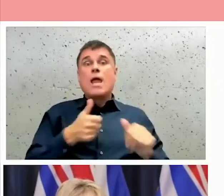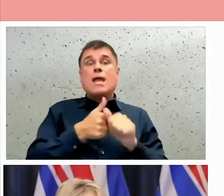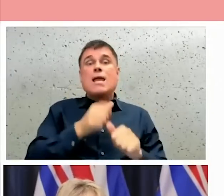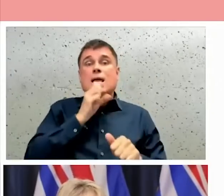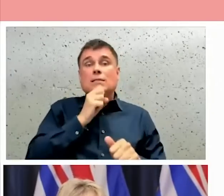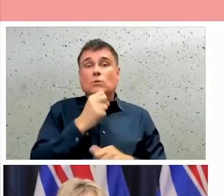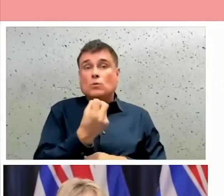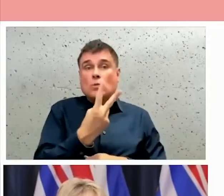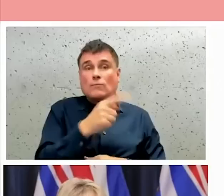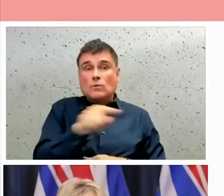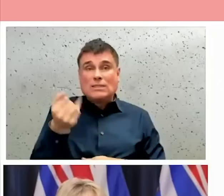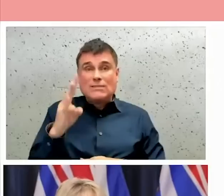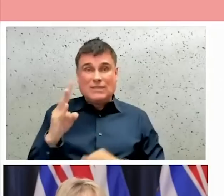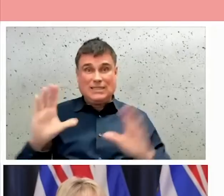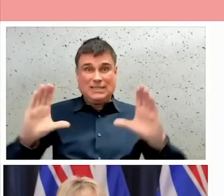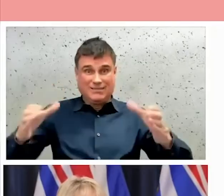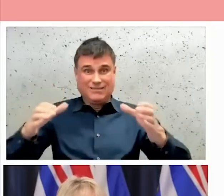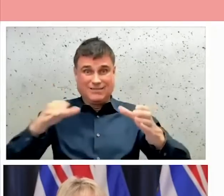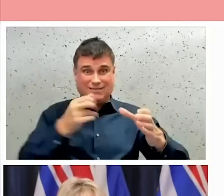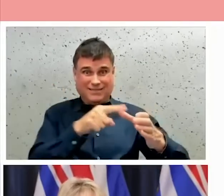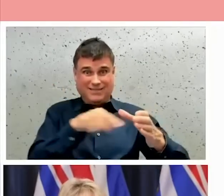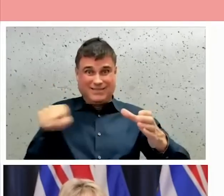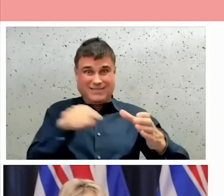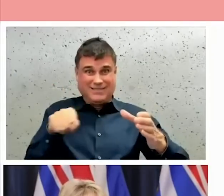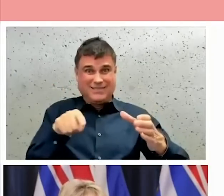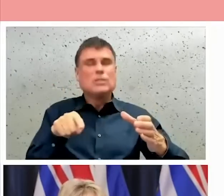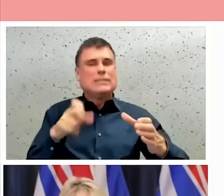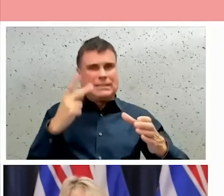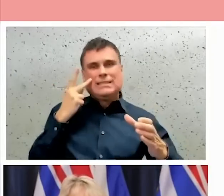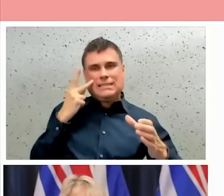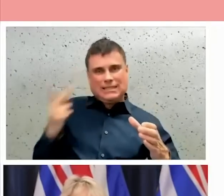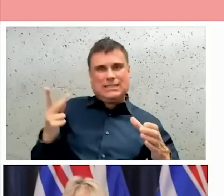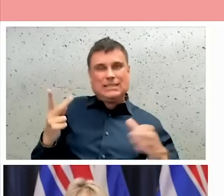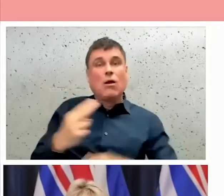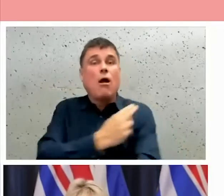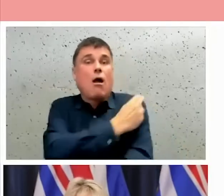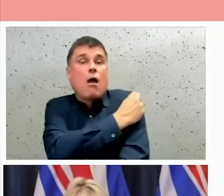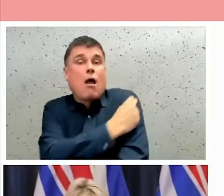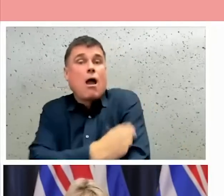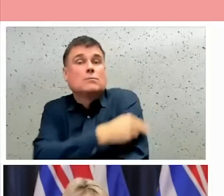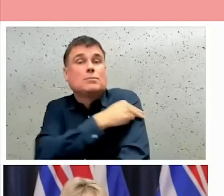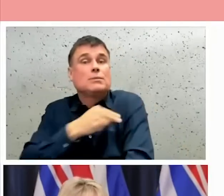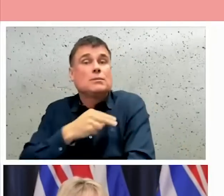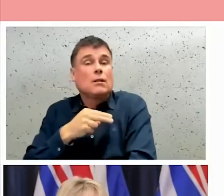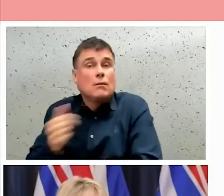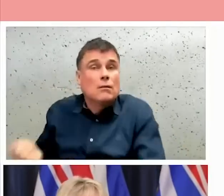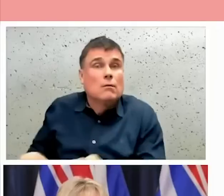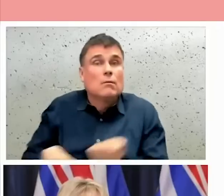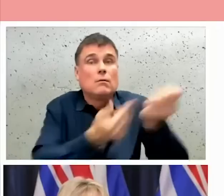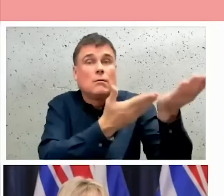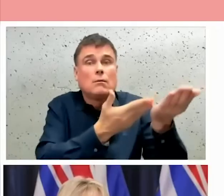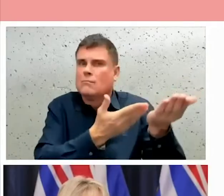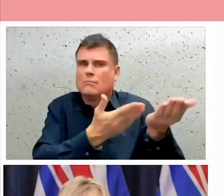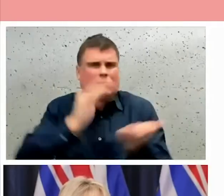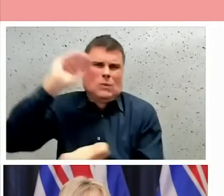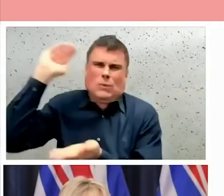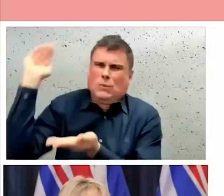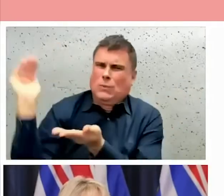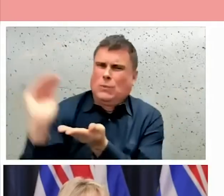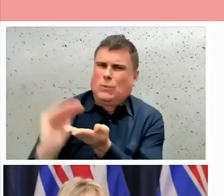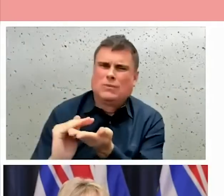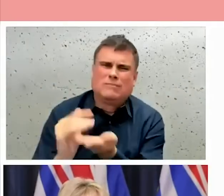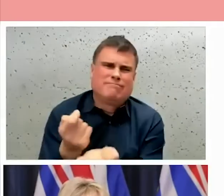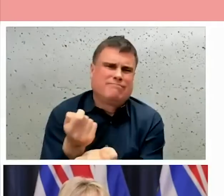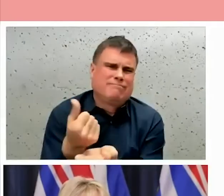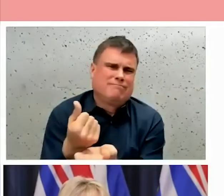that hospitalization is much, much less common, even though it's rare across the board, less common in youth who have